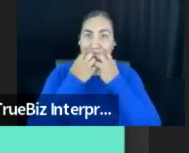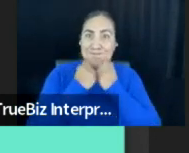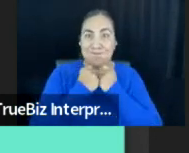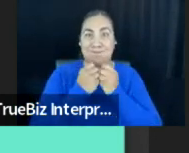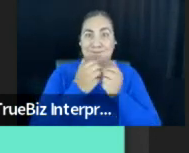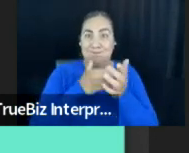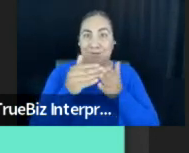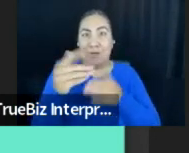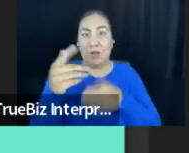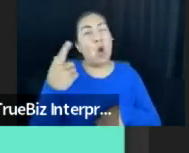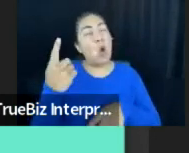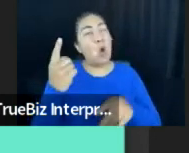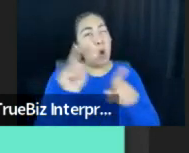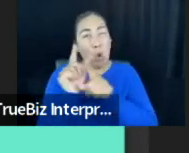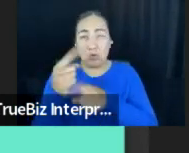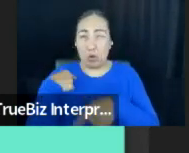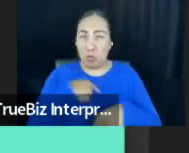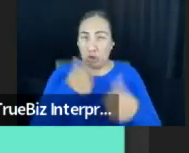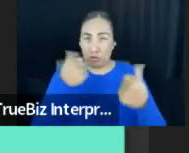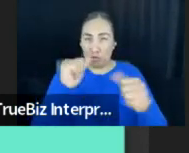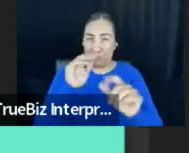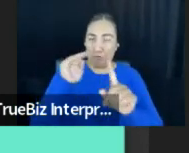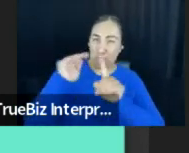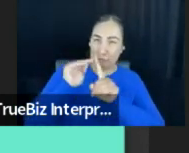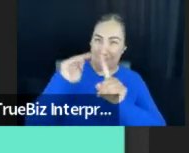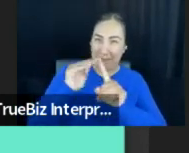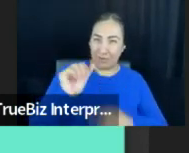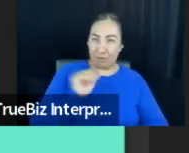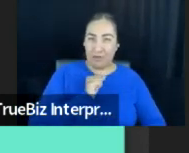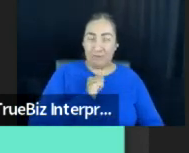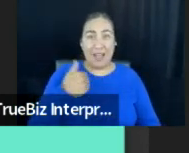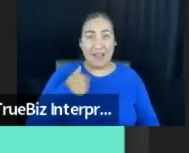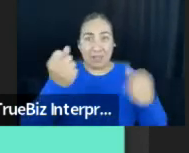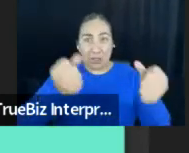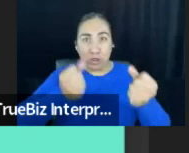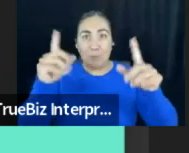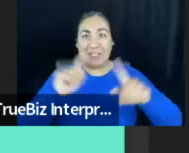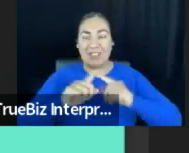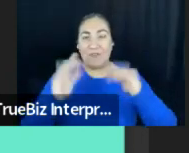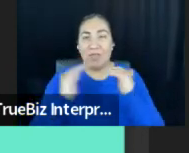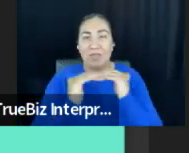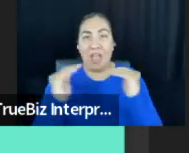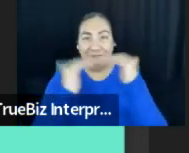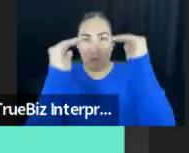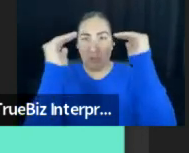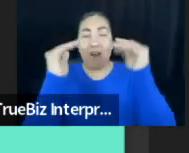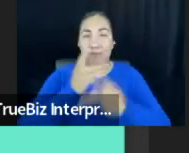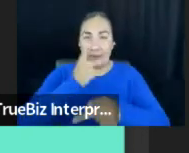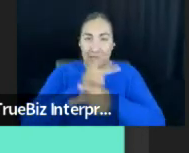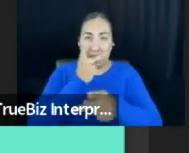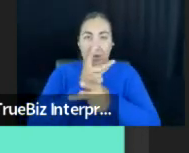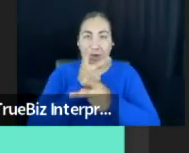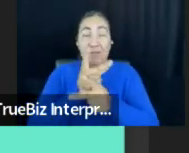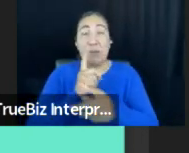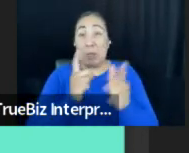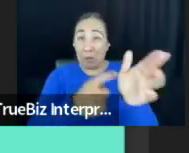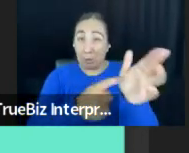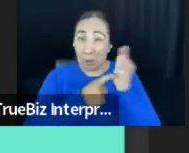really remind ourselves that there are so many levels of caregiving, and it requires